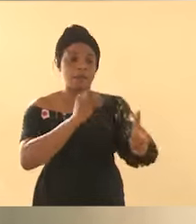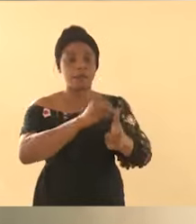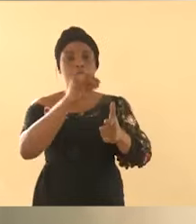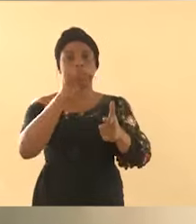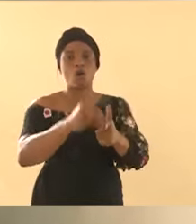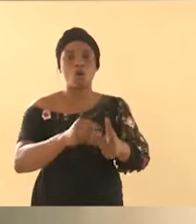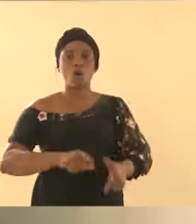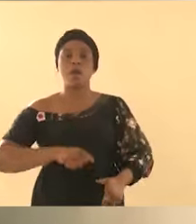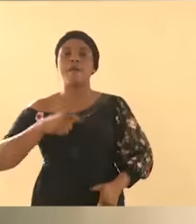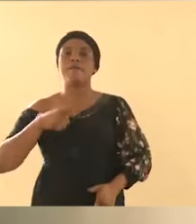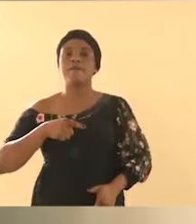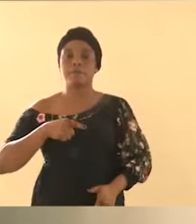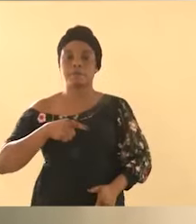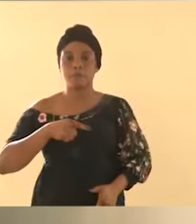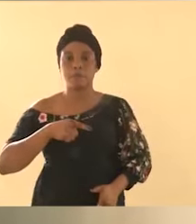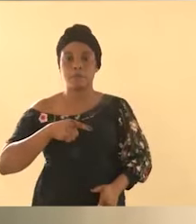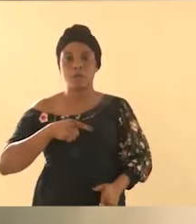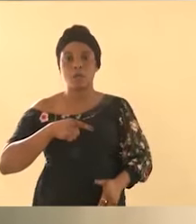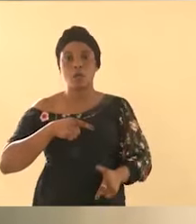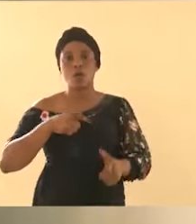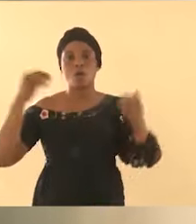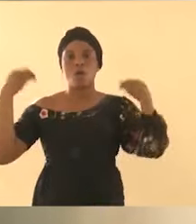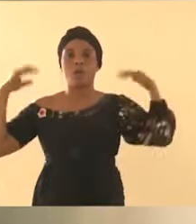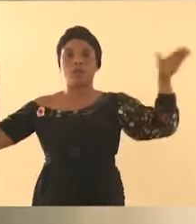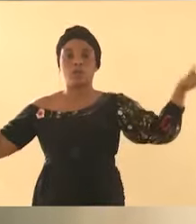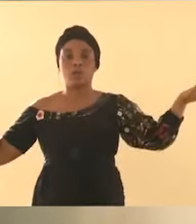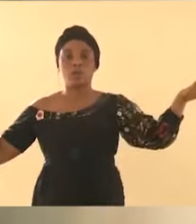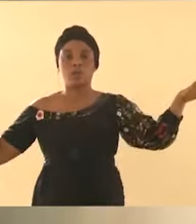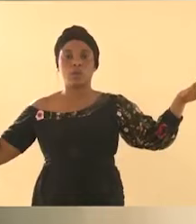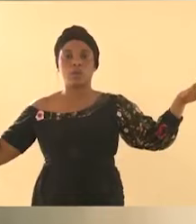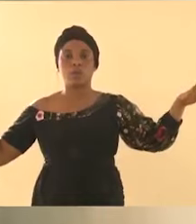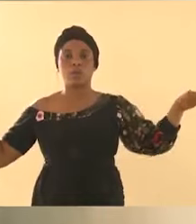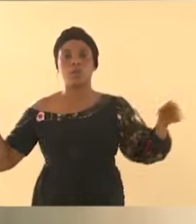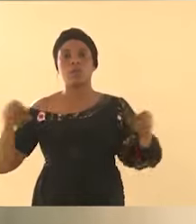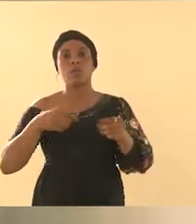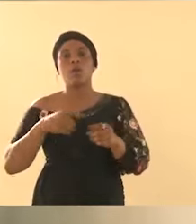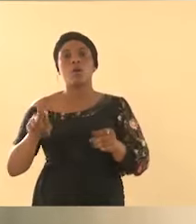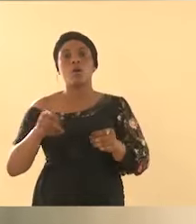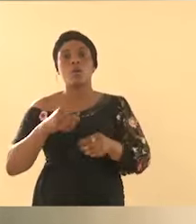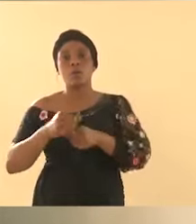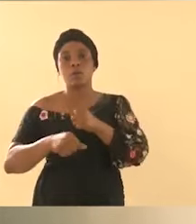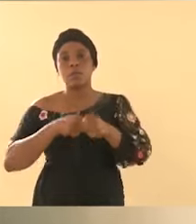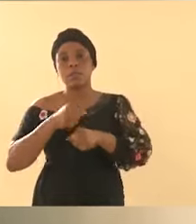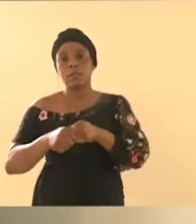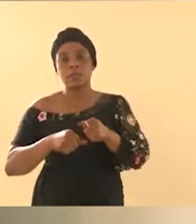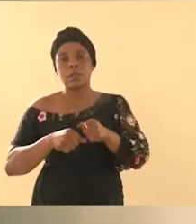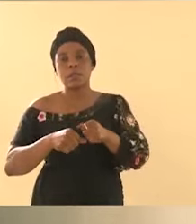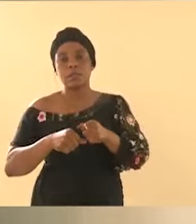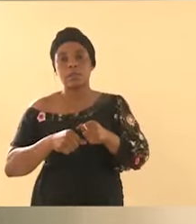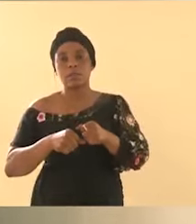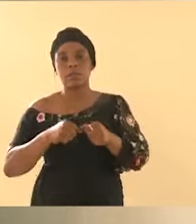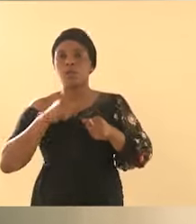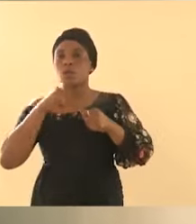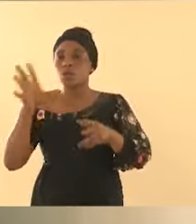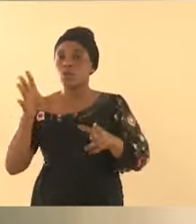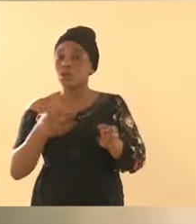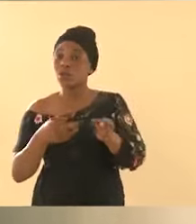nor life. Let's say it after her. Neither death nor life. Nor angels. Nor angels. Nor principalities.